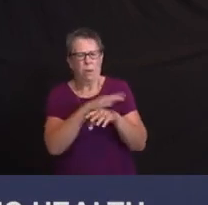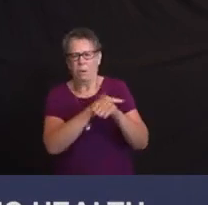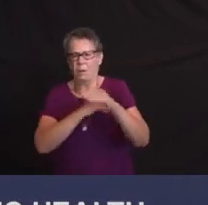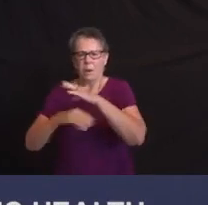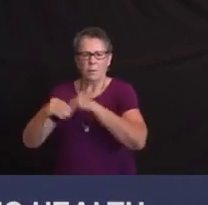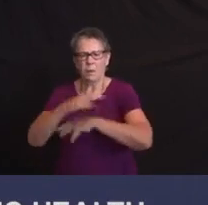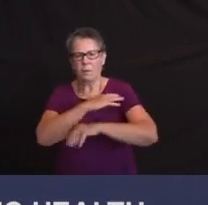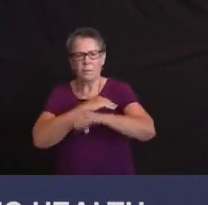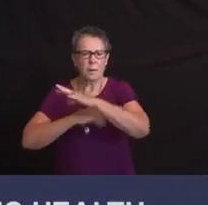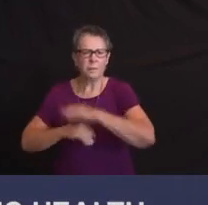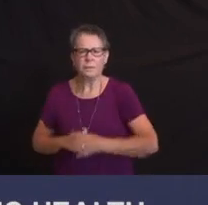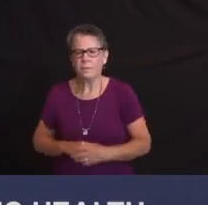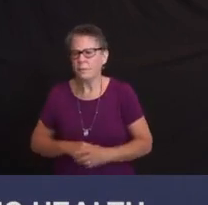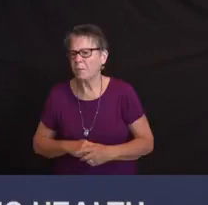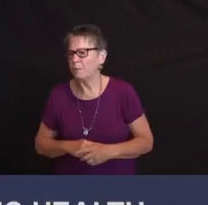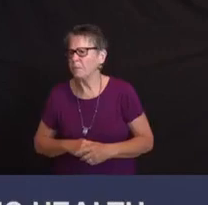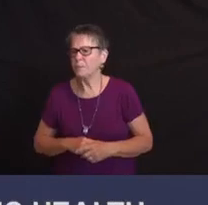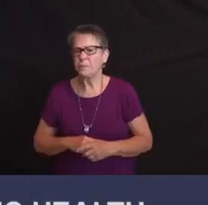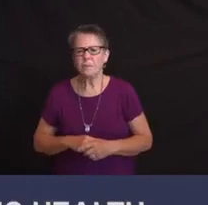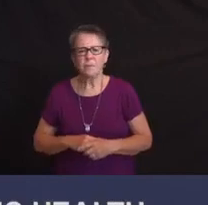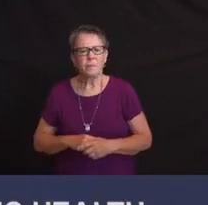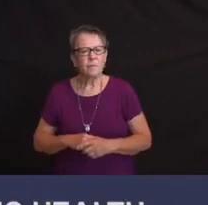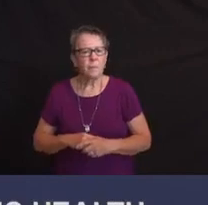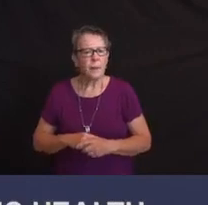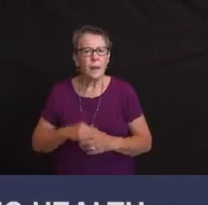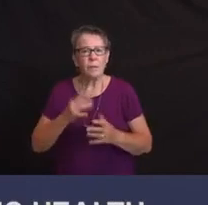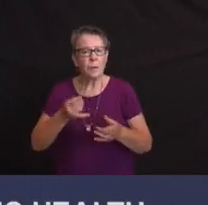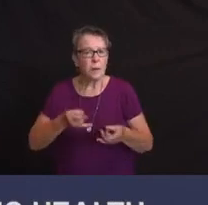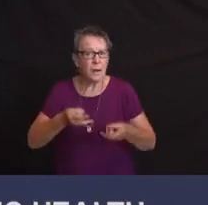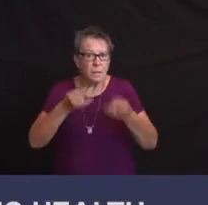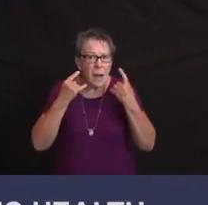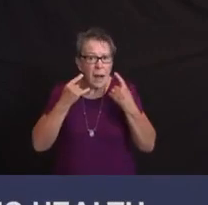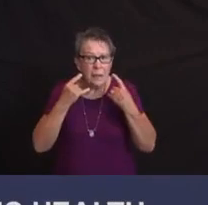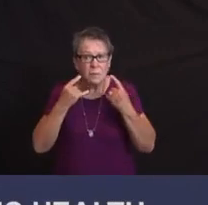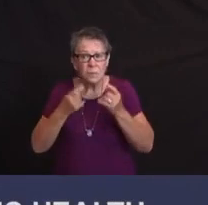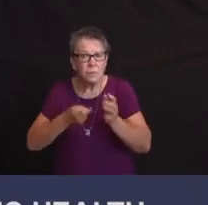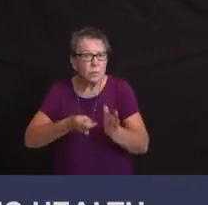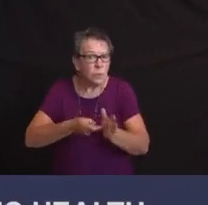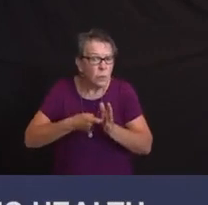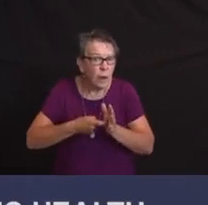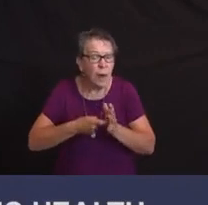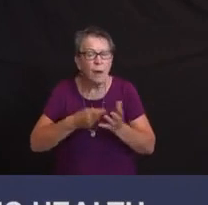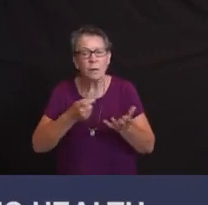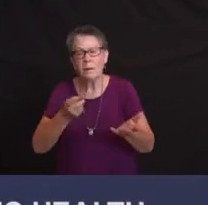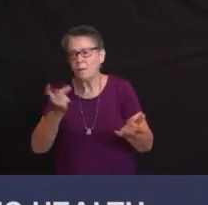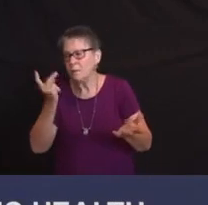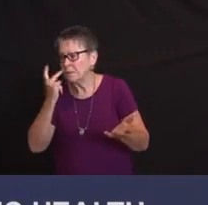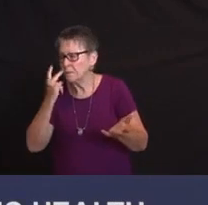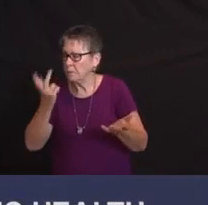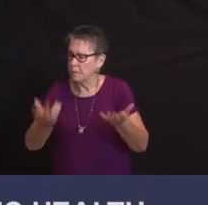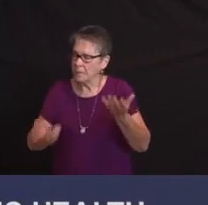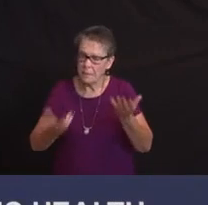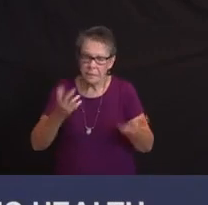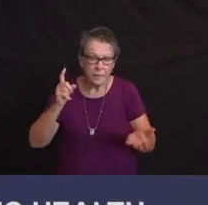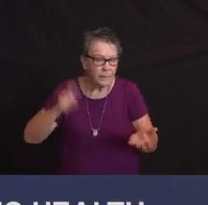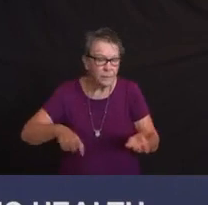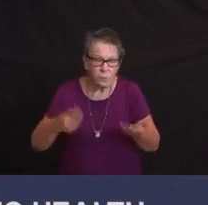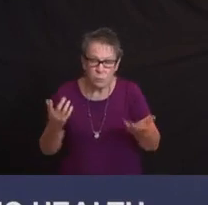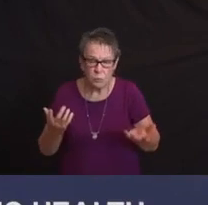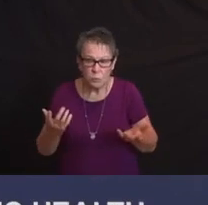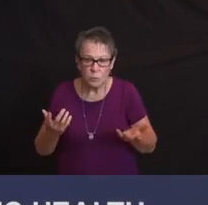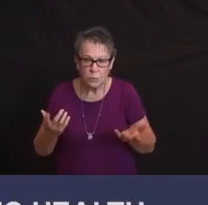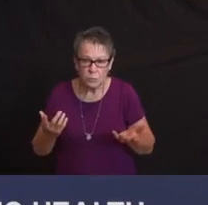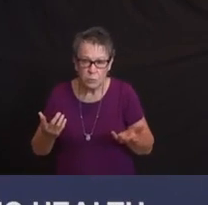possibility. And you've got some real hot spots. Frankly, when you look at frequency of travel, far